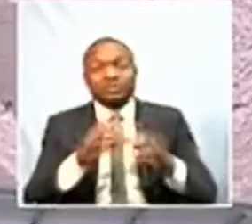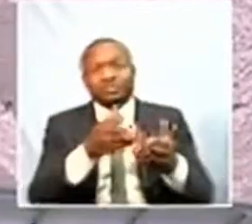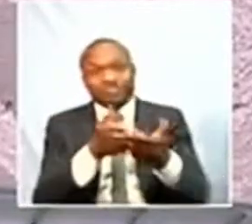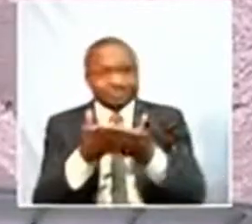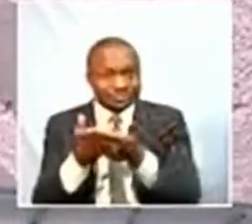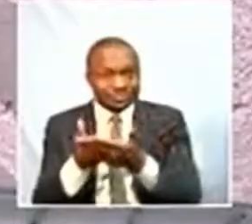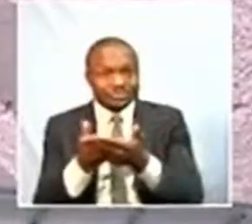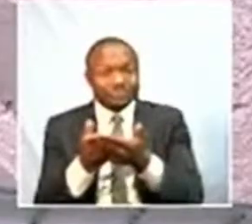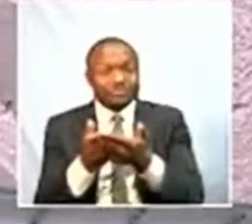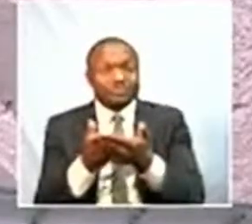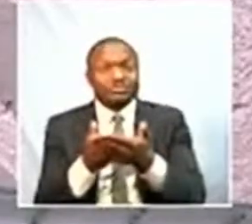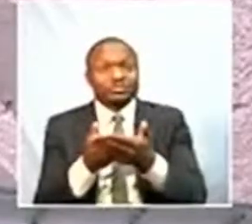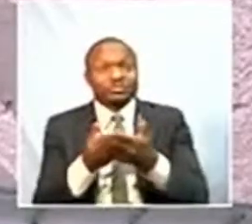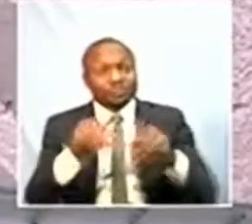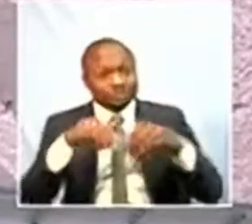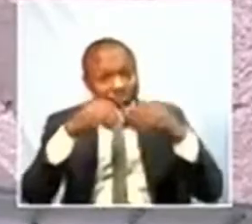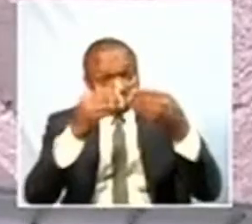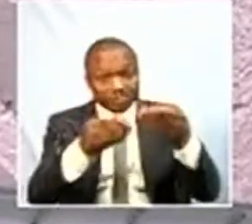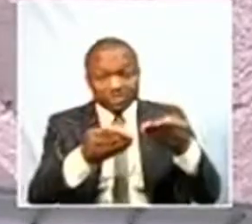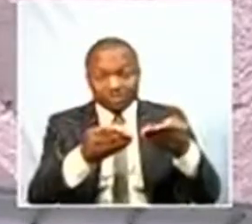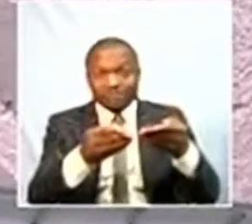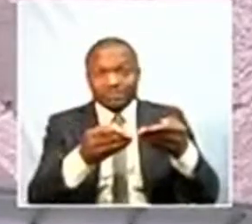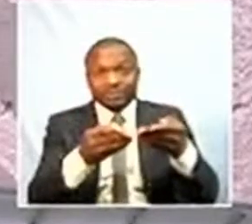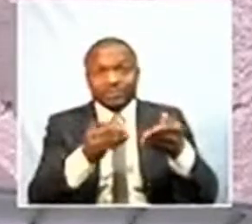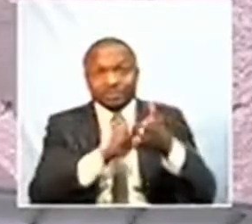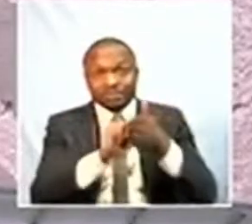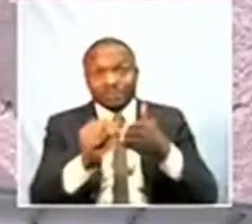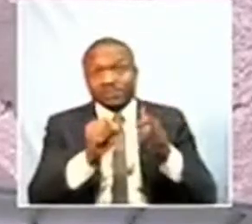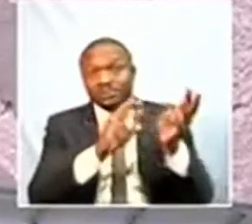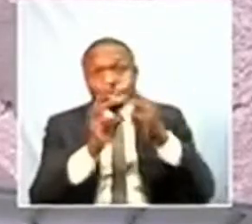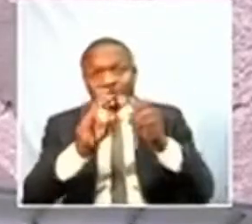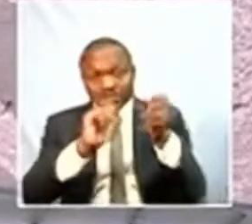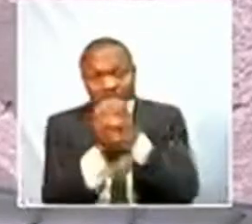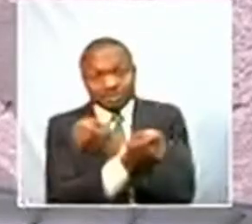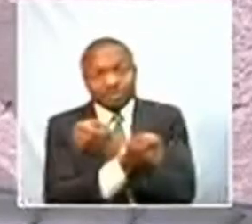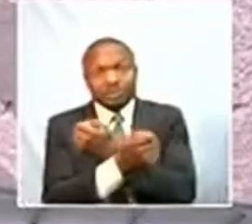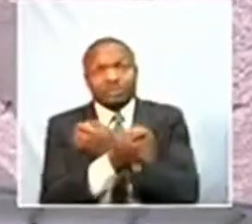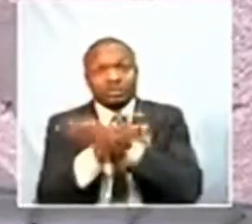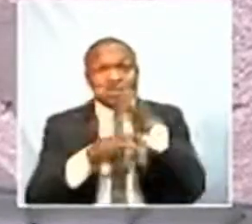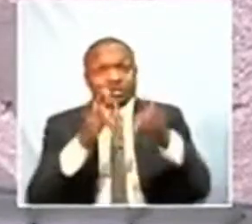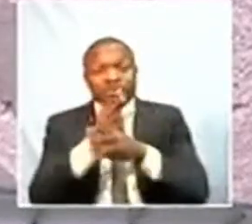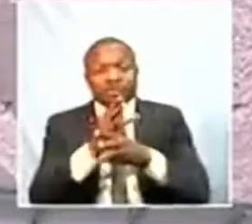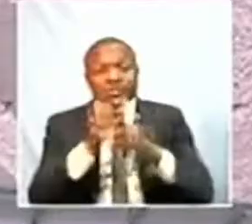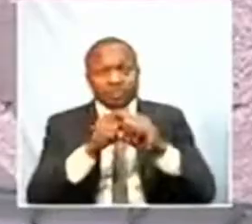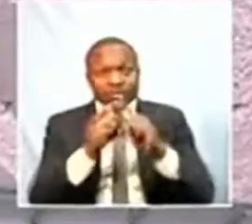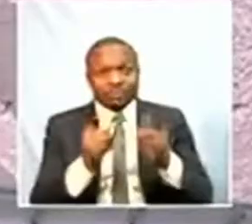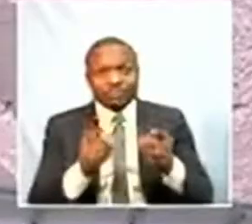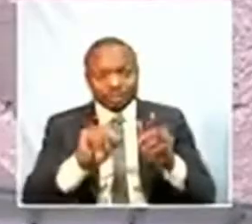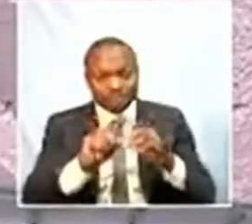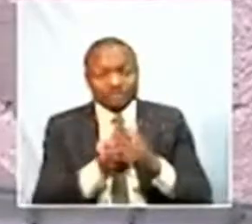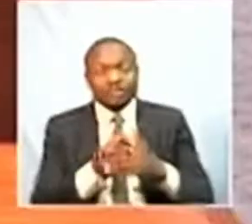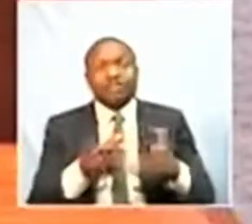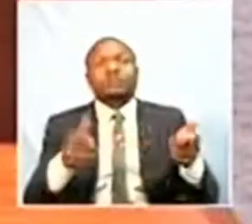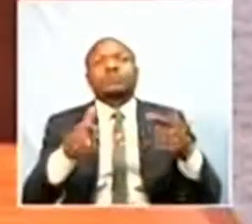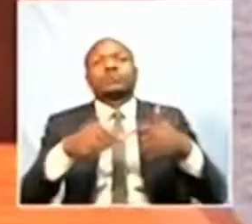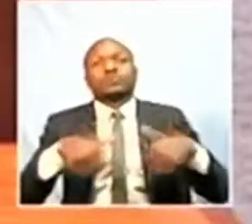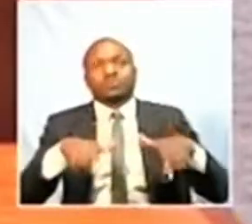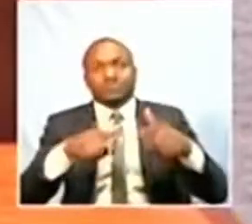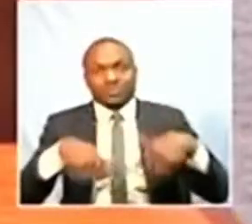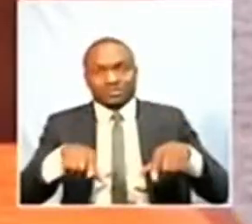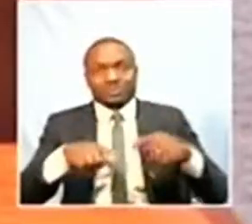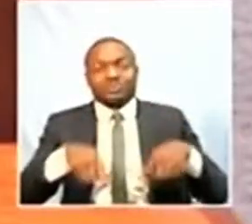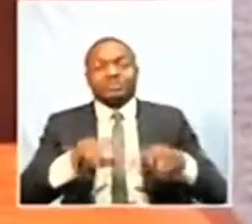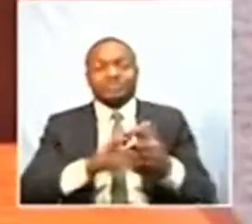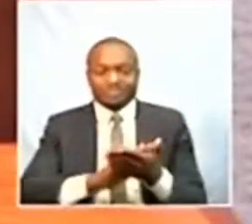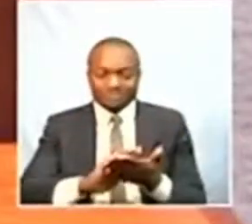And I will leave this House with a common saying. Climate change is global, but acting starts local. Thank you, Madam Speaker.